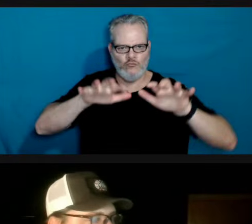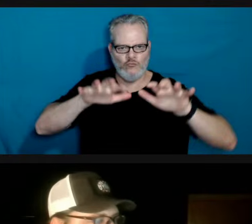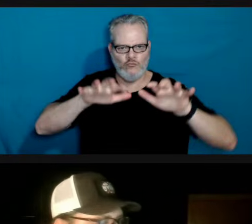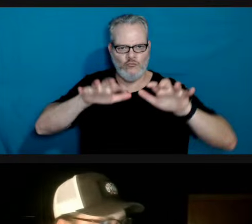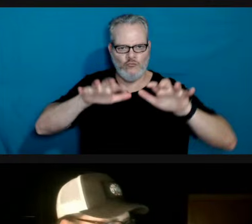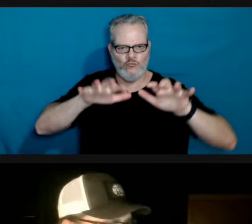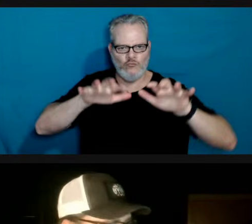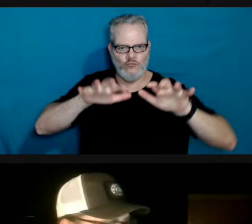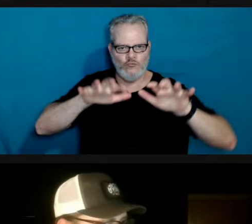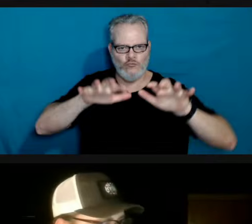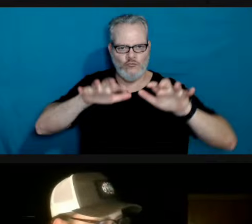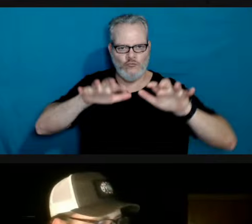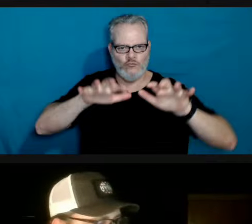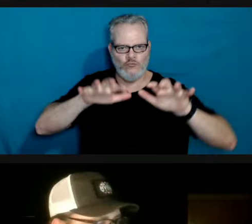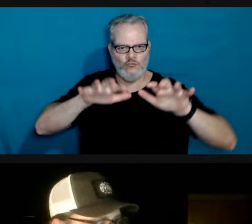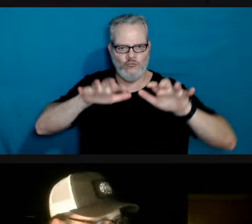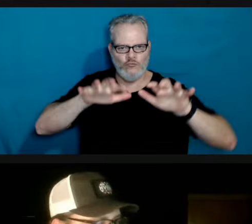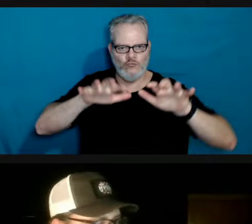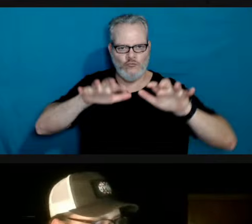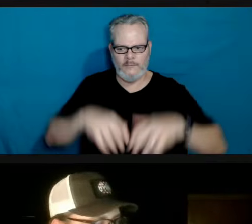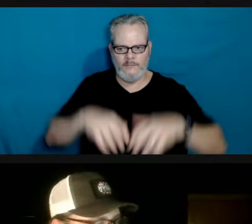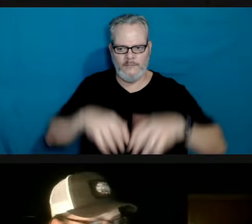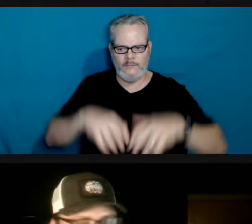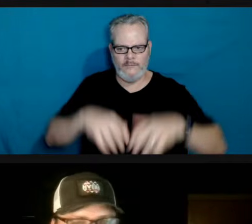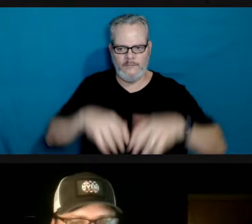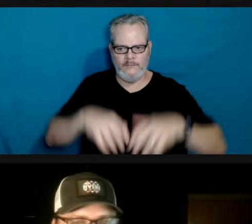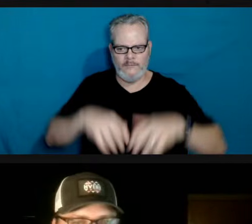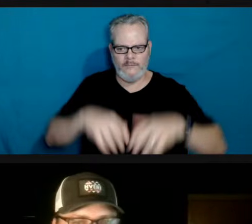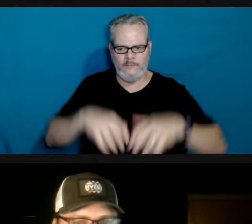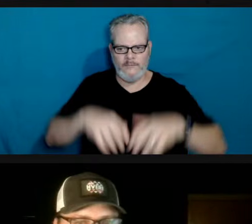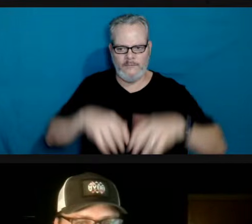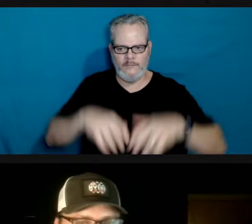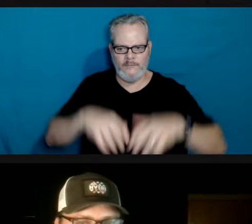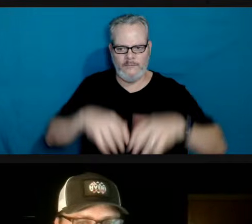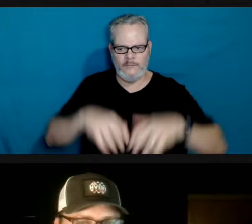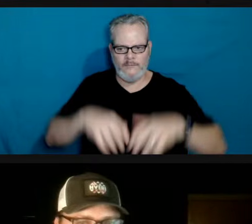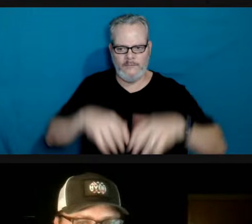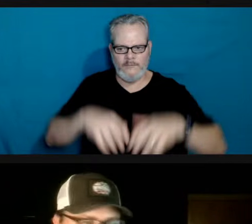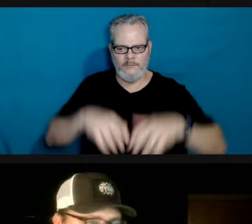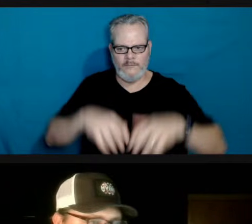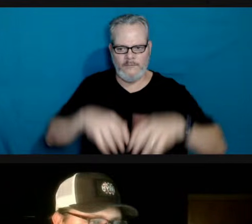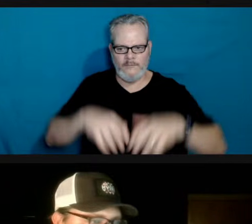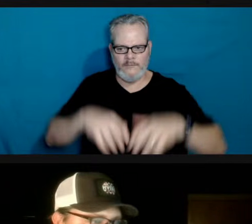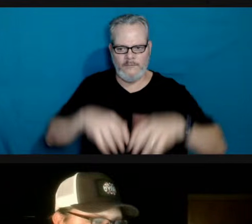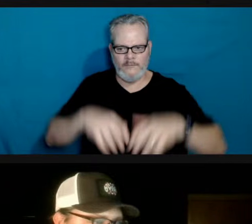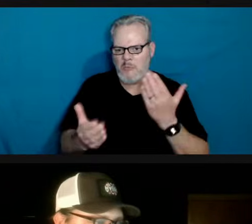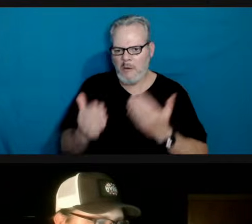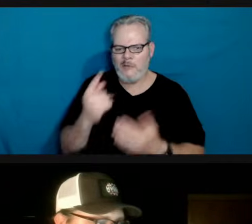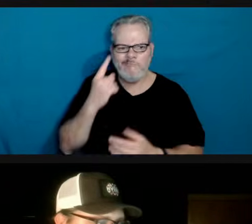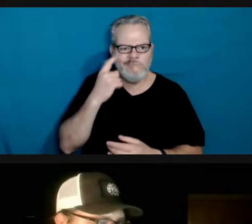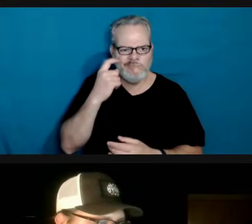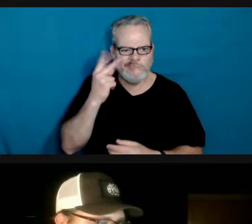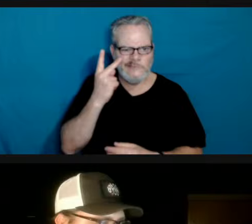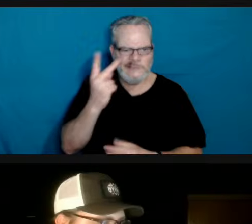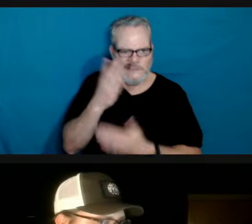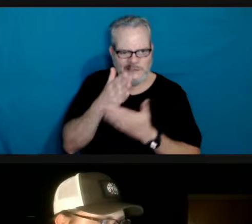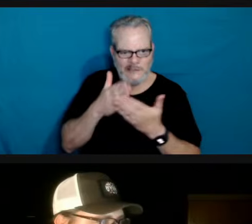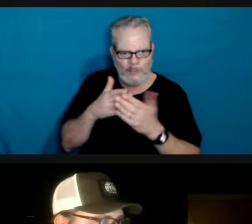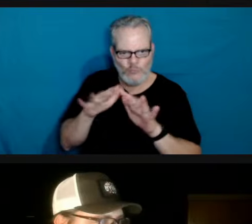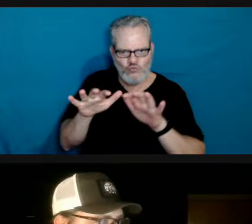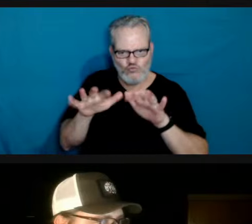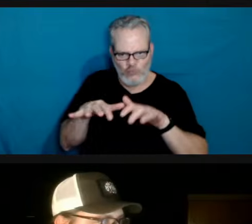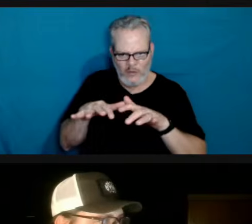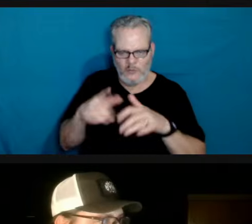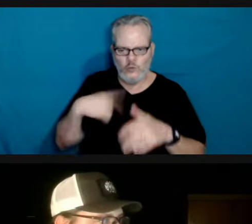And then on Saturday to Sunday, we're probably going to see some rain come through. We'll be standing by for